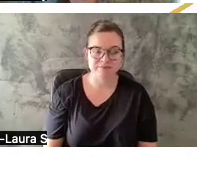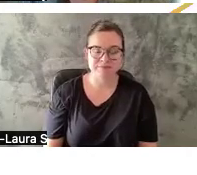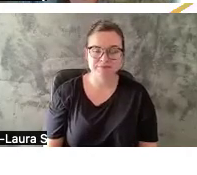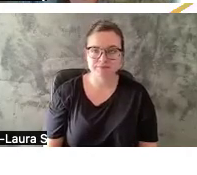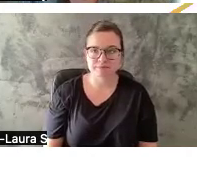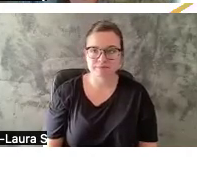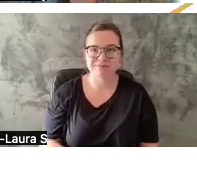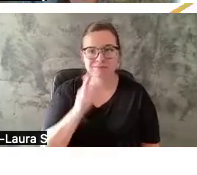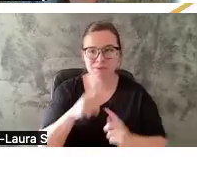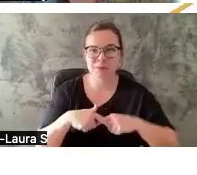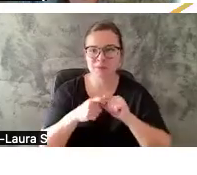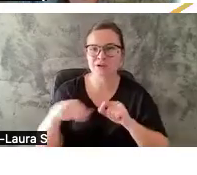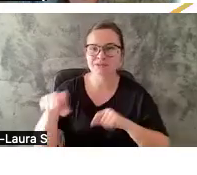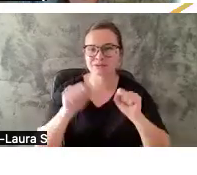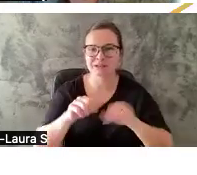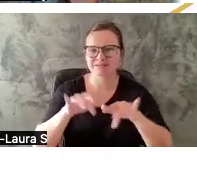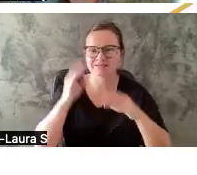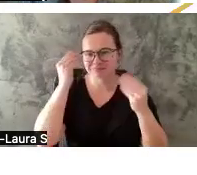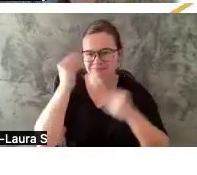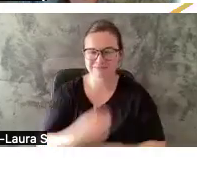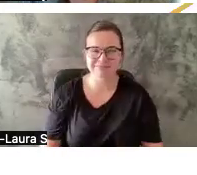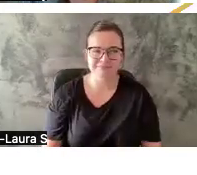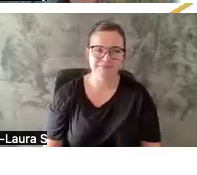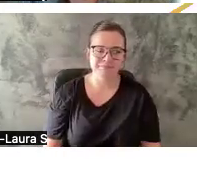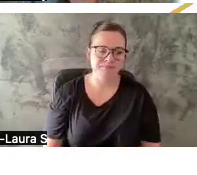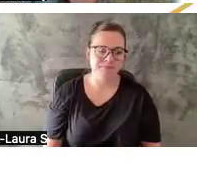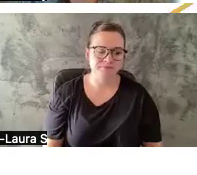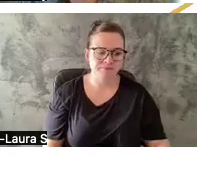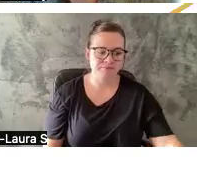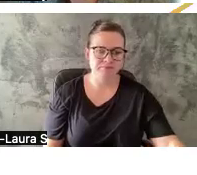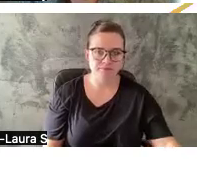I'll pause and let people ponder that for a minute.